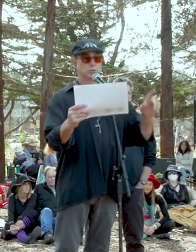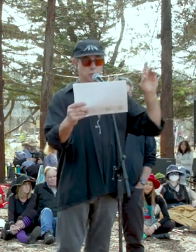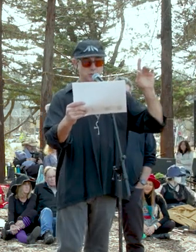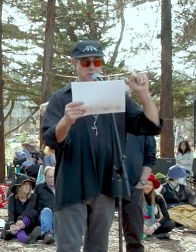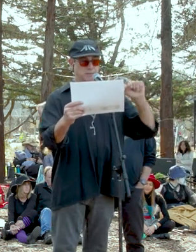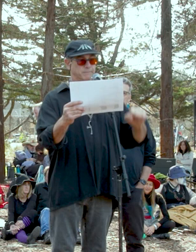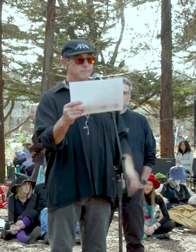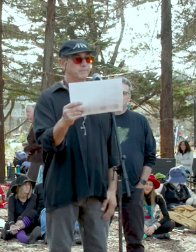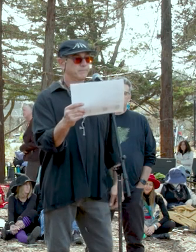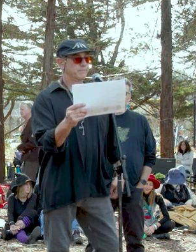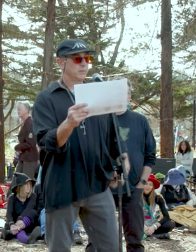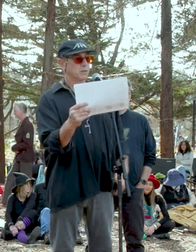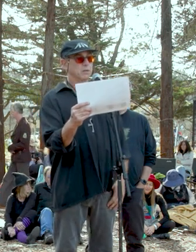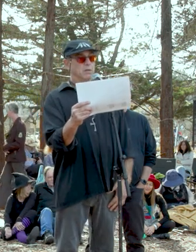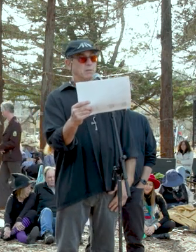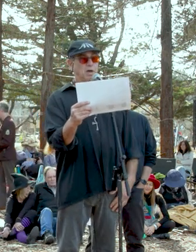Omar Dorta.